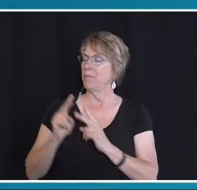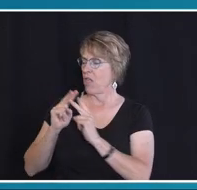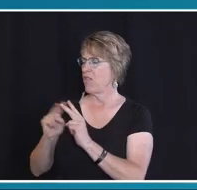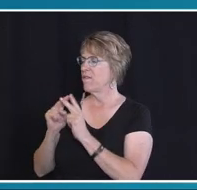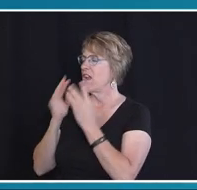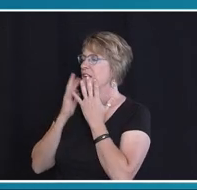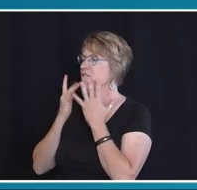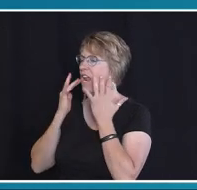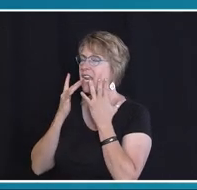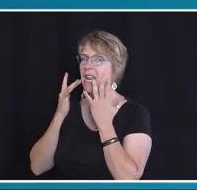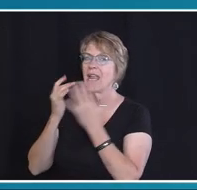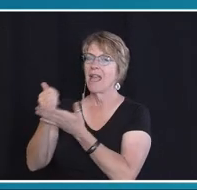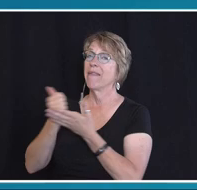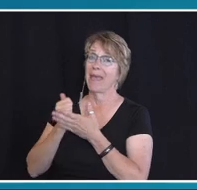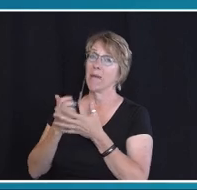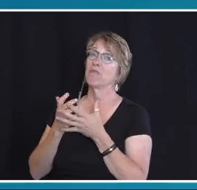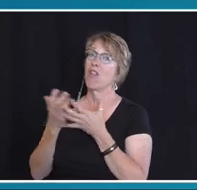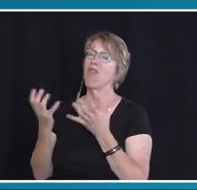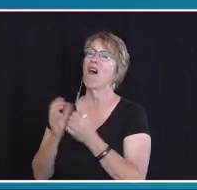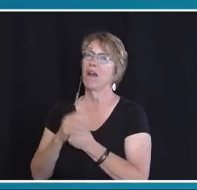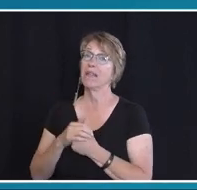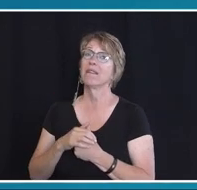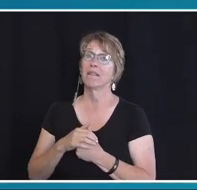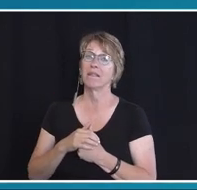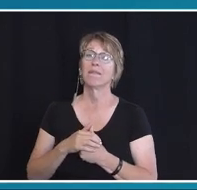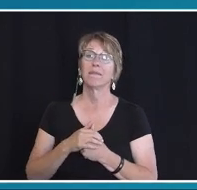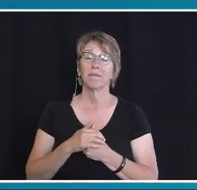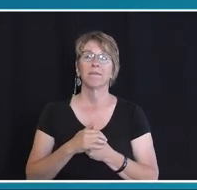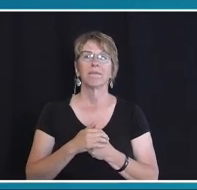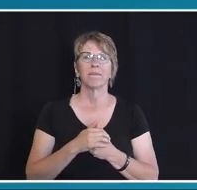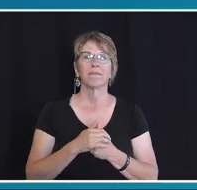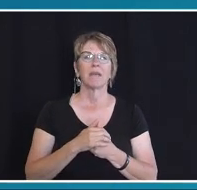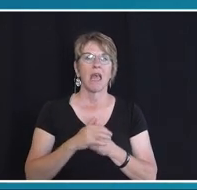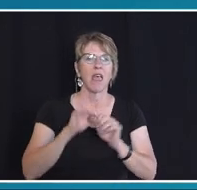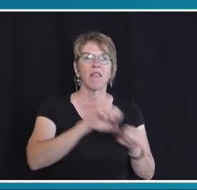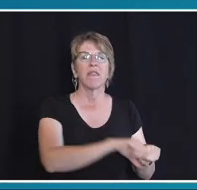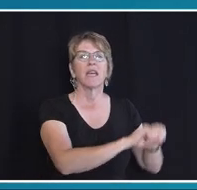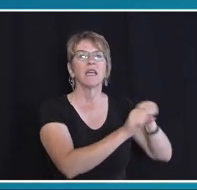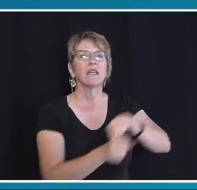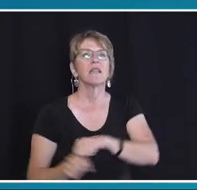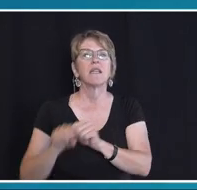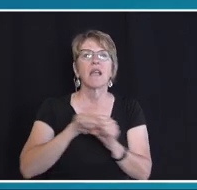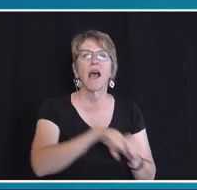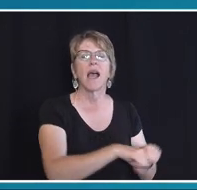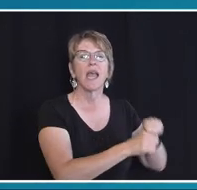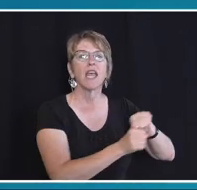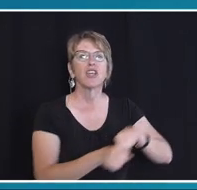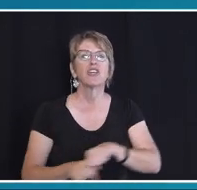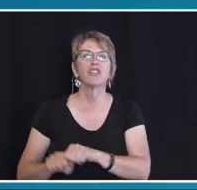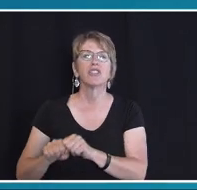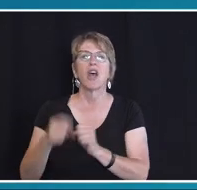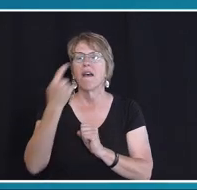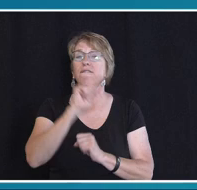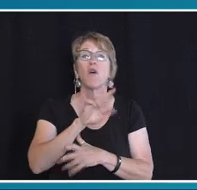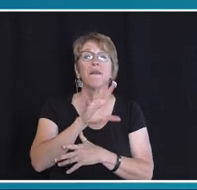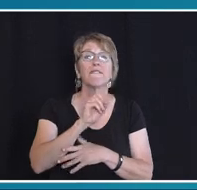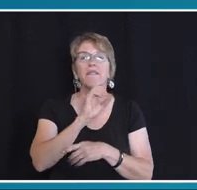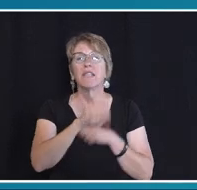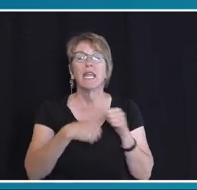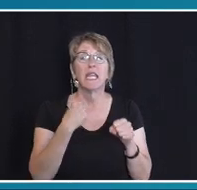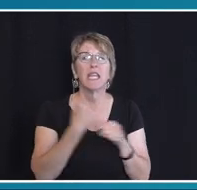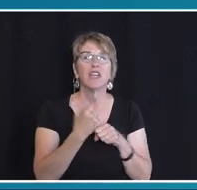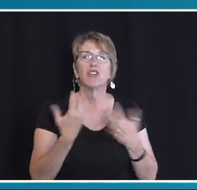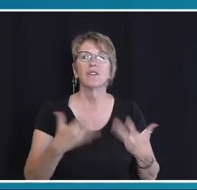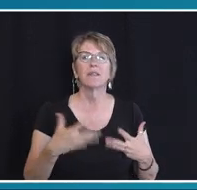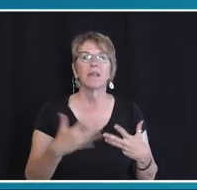and helped a lot. Yeah. We've been kayakers for 40 to 50 years, and